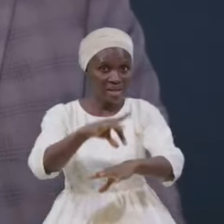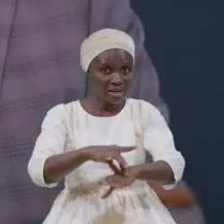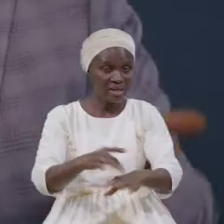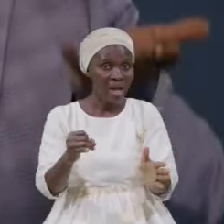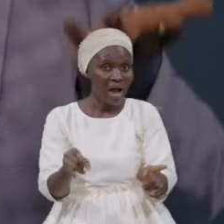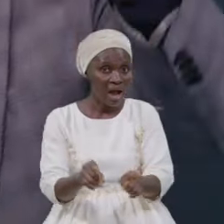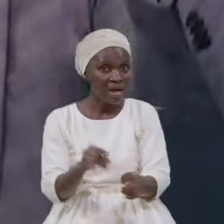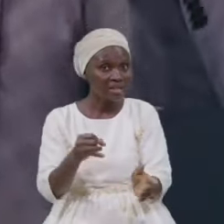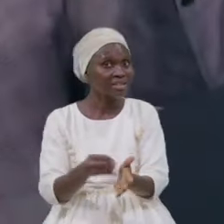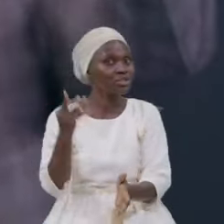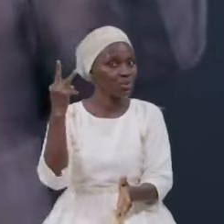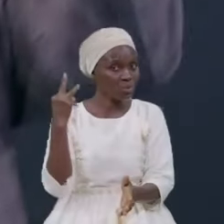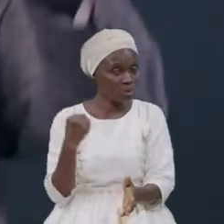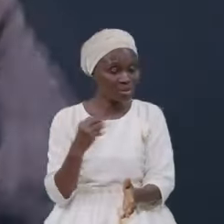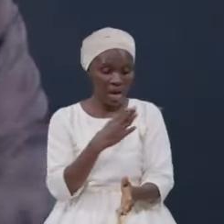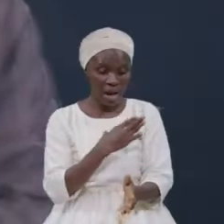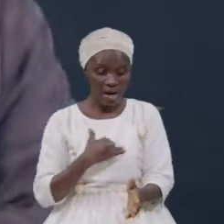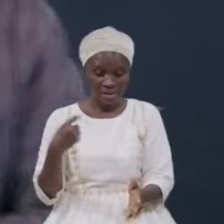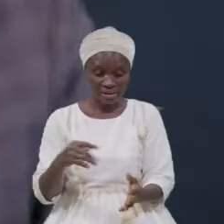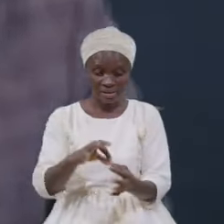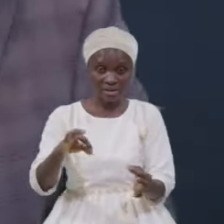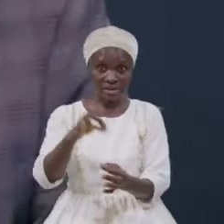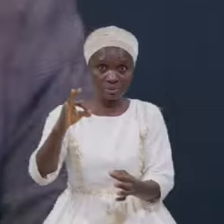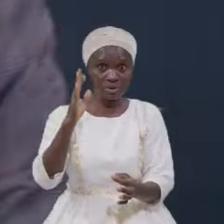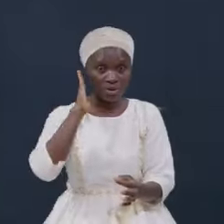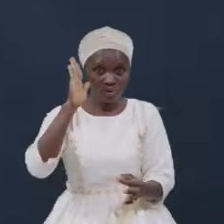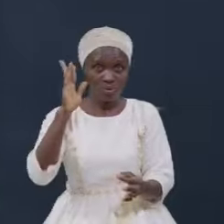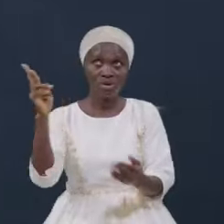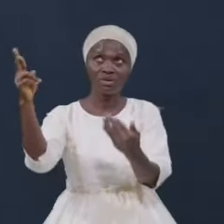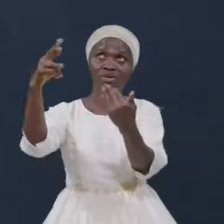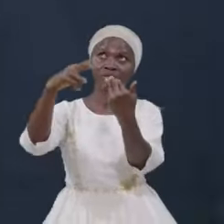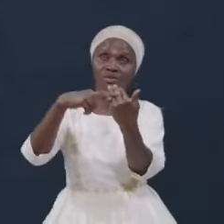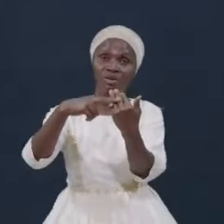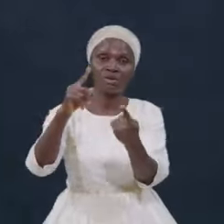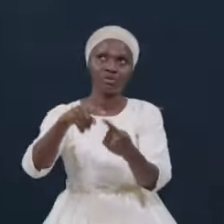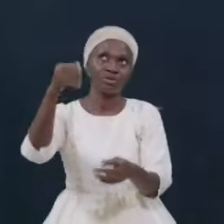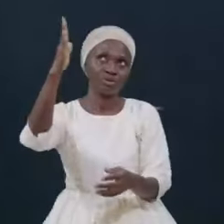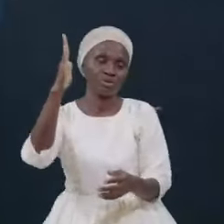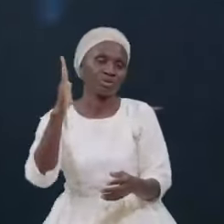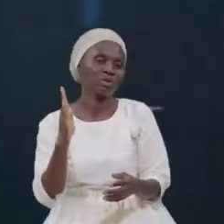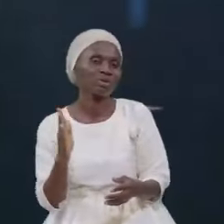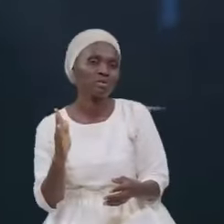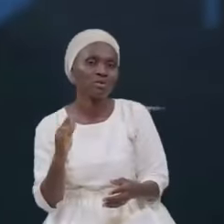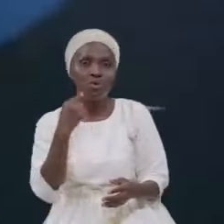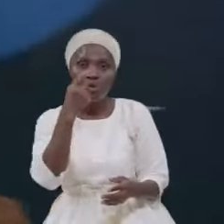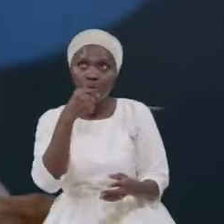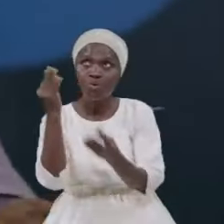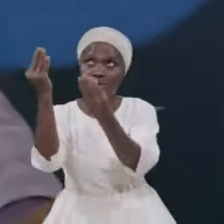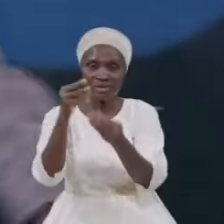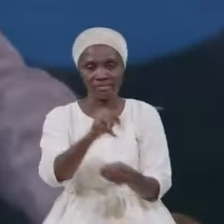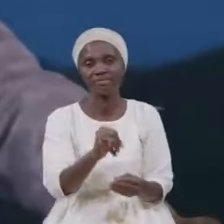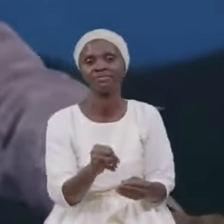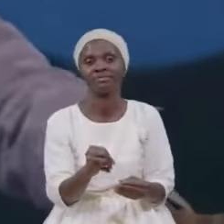shall return unto God who gave it. That's what we're talking about today, the